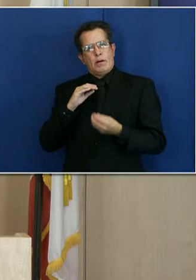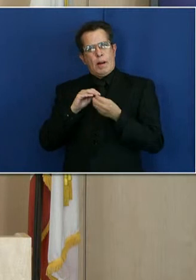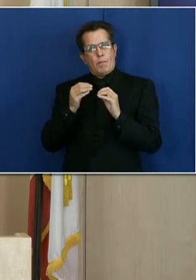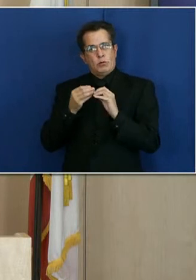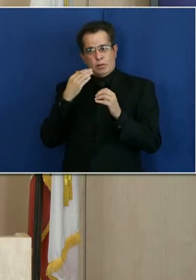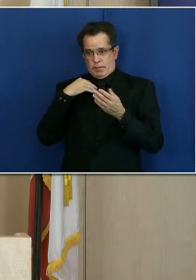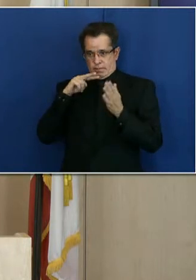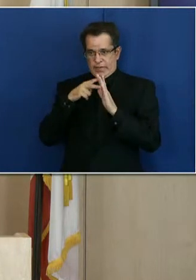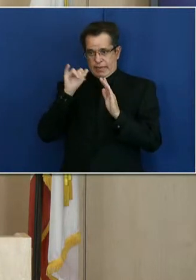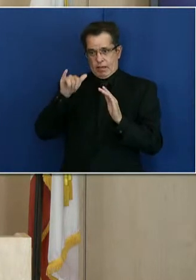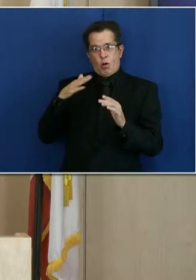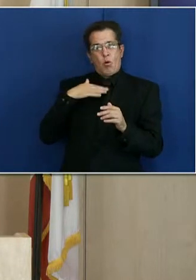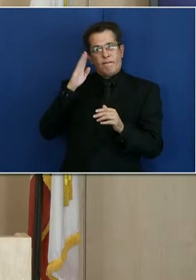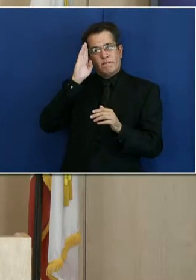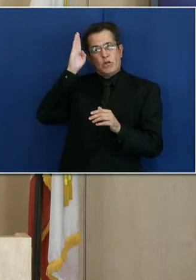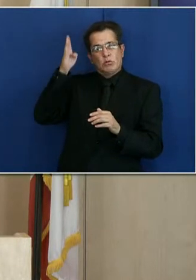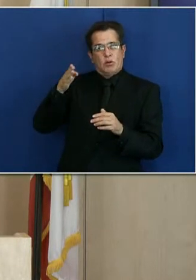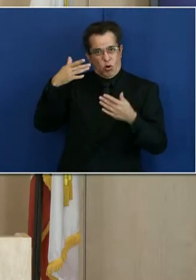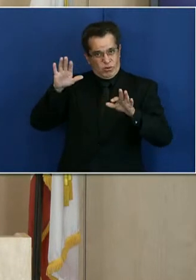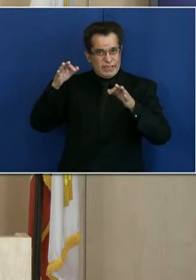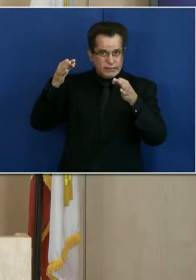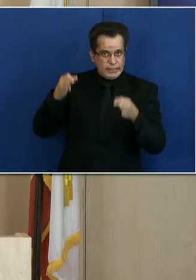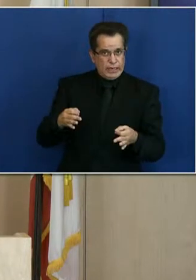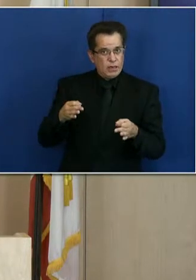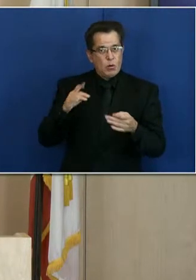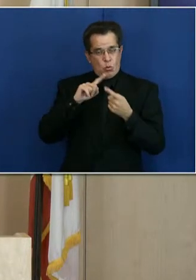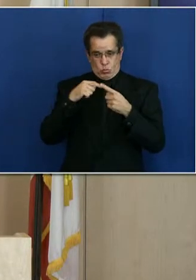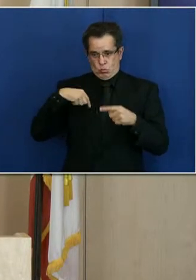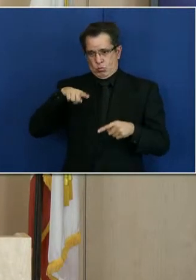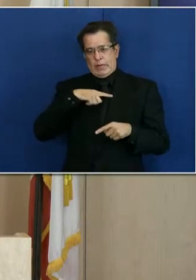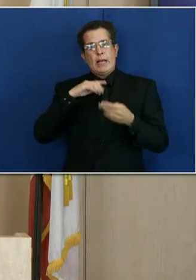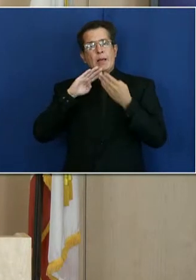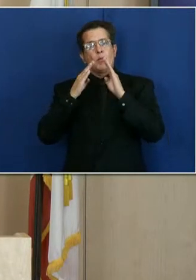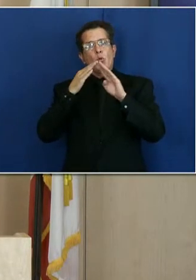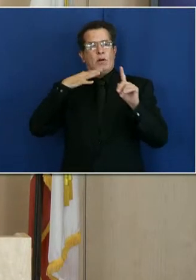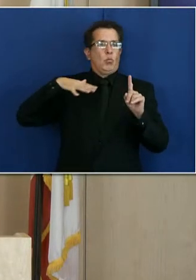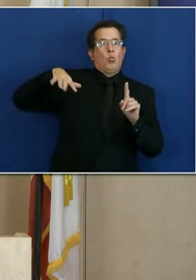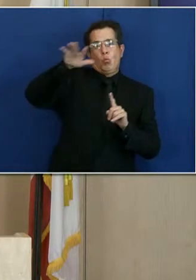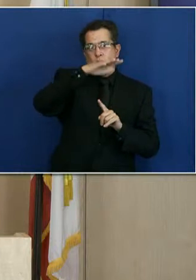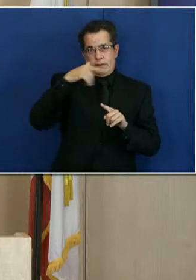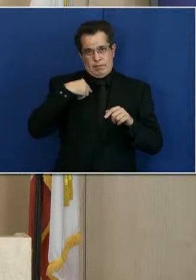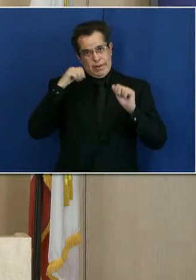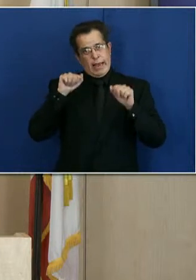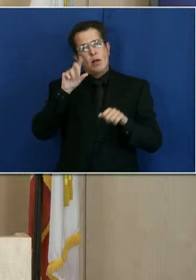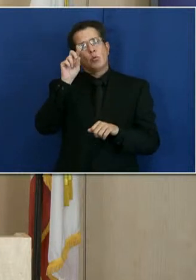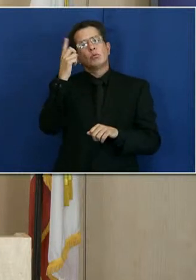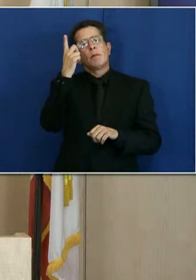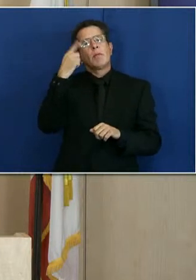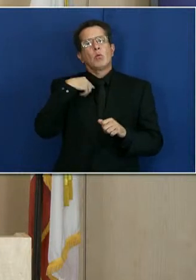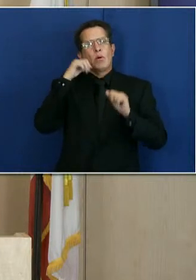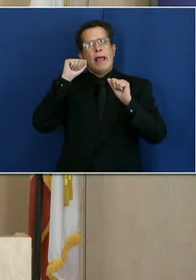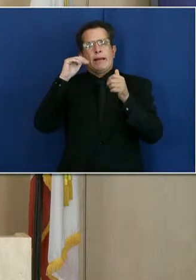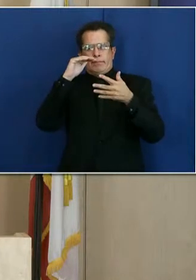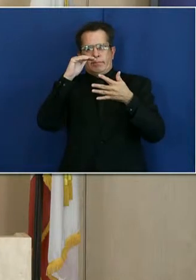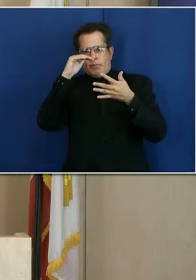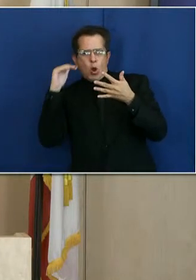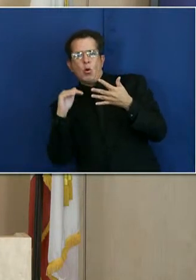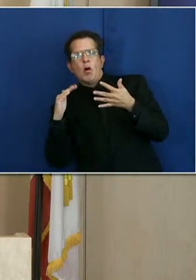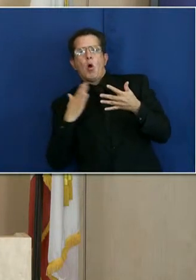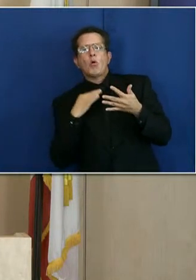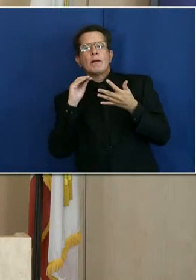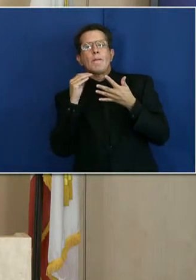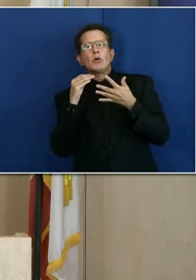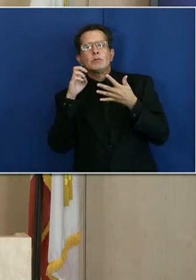fate already sealed, or is there something the community can do between now and then to help get our case rate down by next Monday? And how